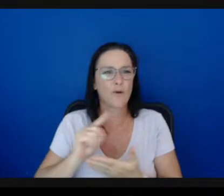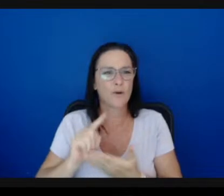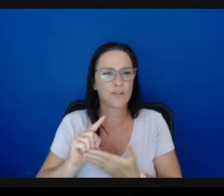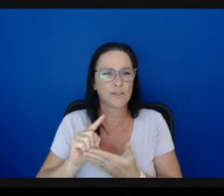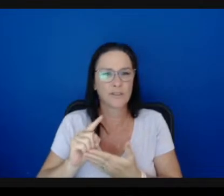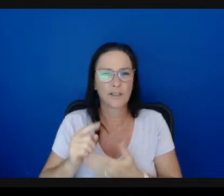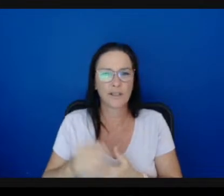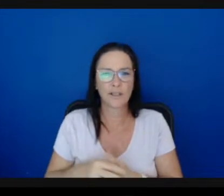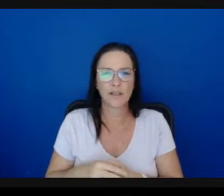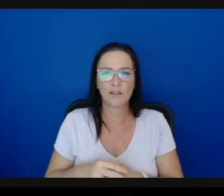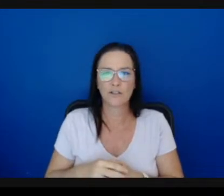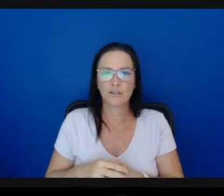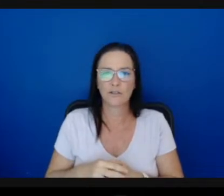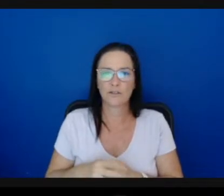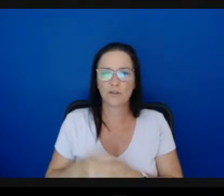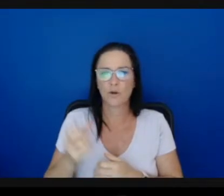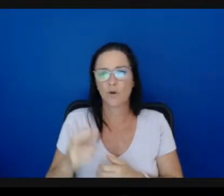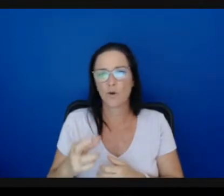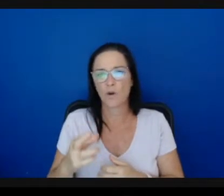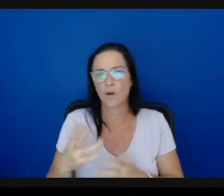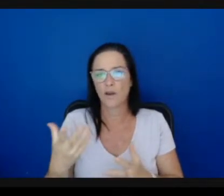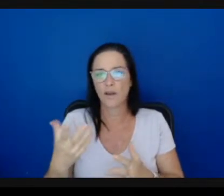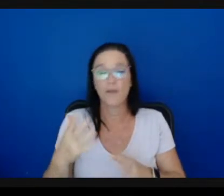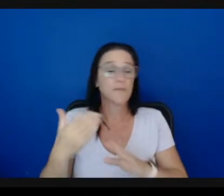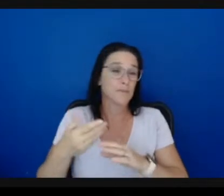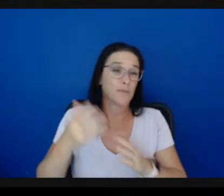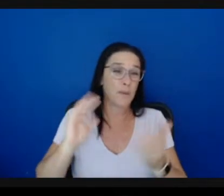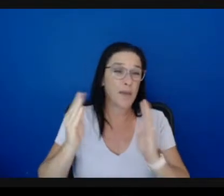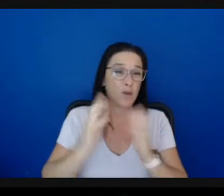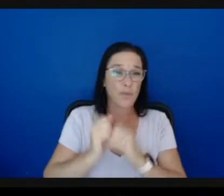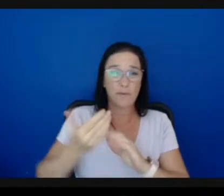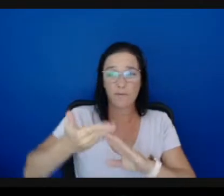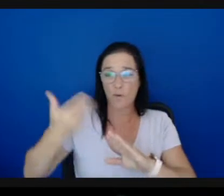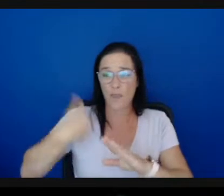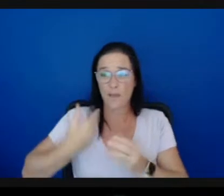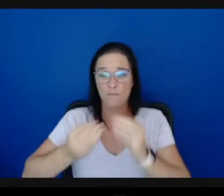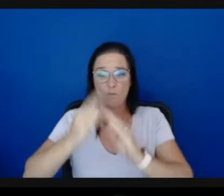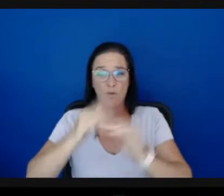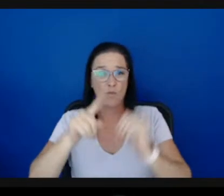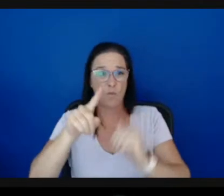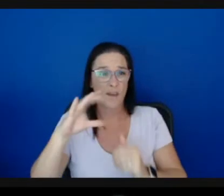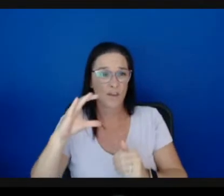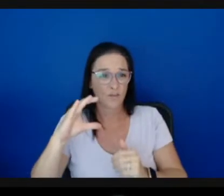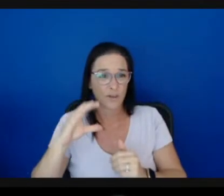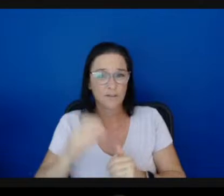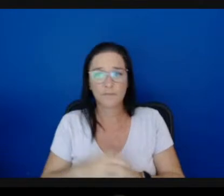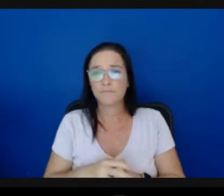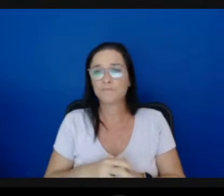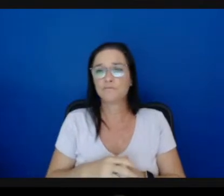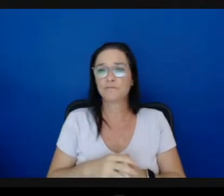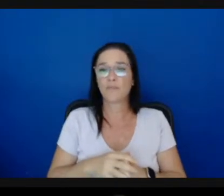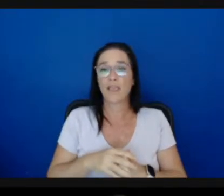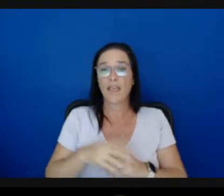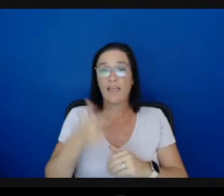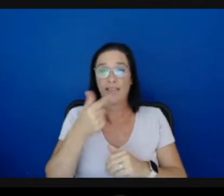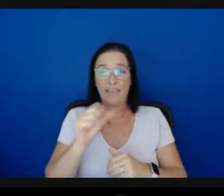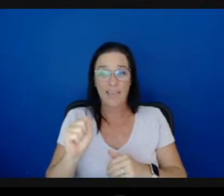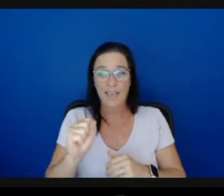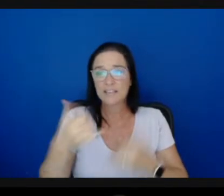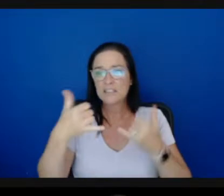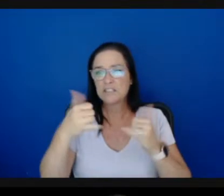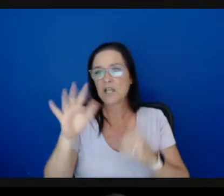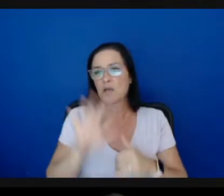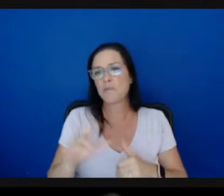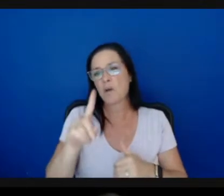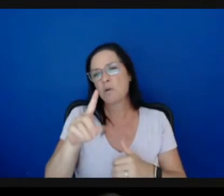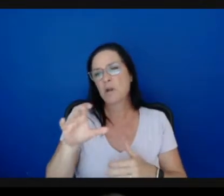where reported more than 100. So it's really come down quite a lot. That's what you see in the graphs. Our gas emission rate is still about 100 tons per day